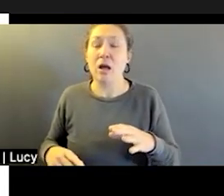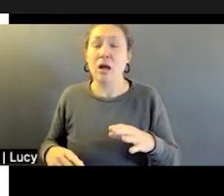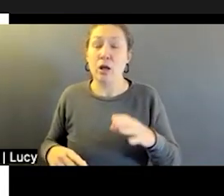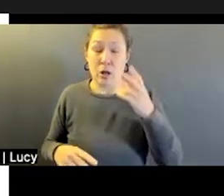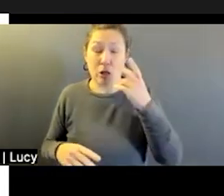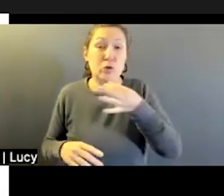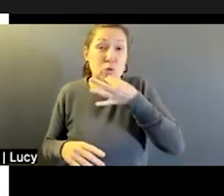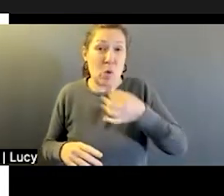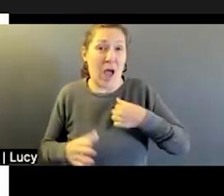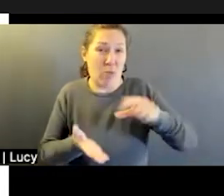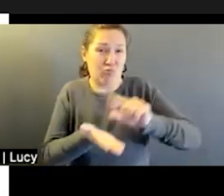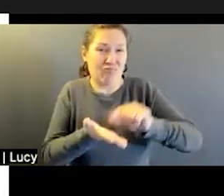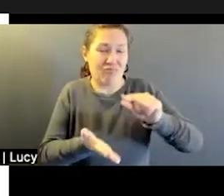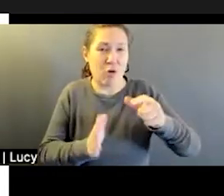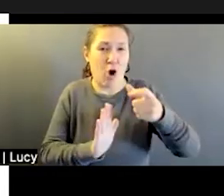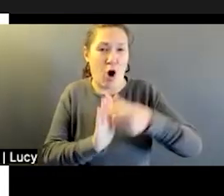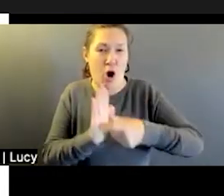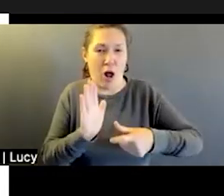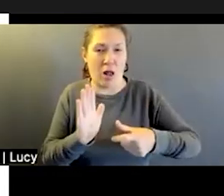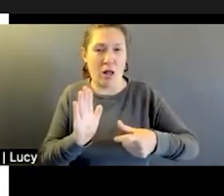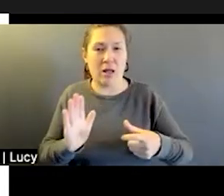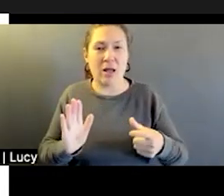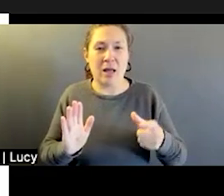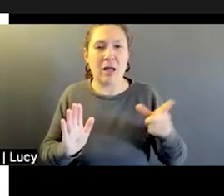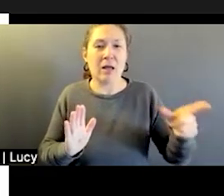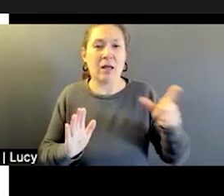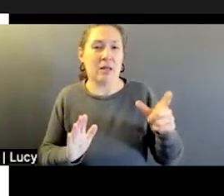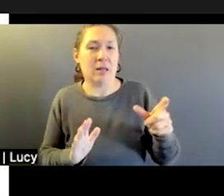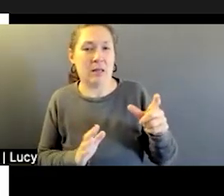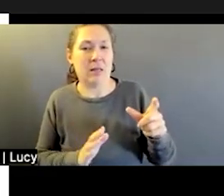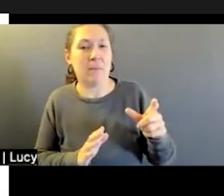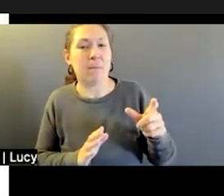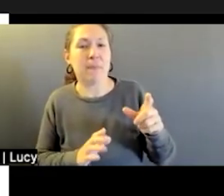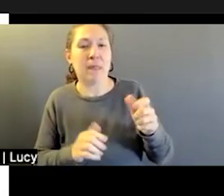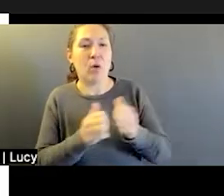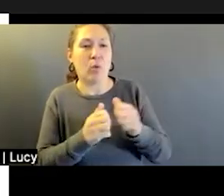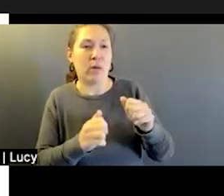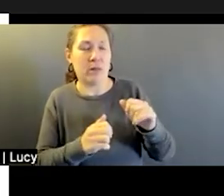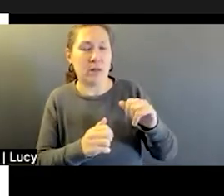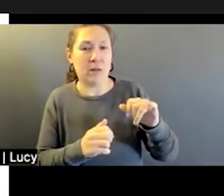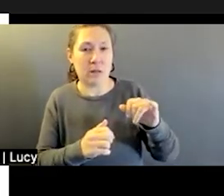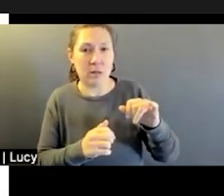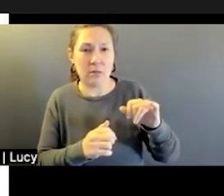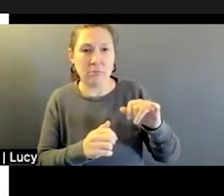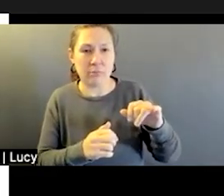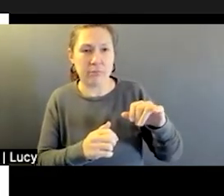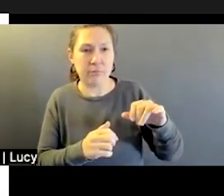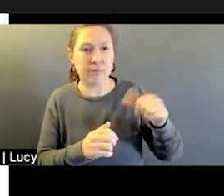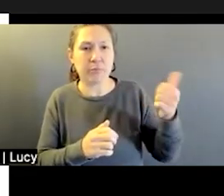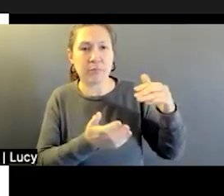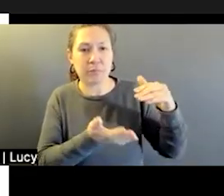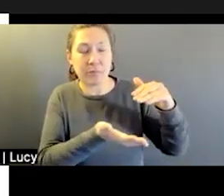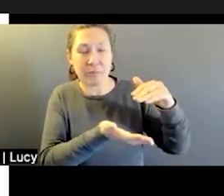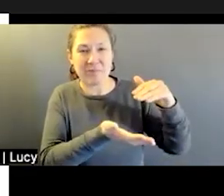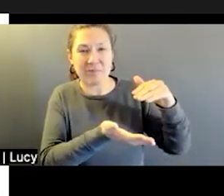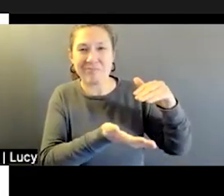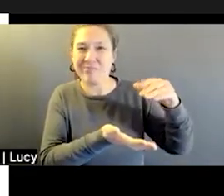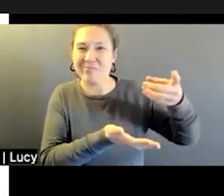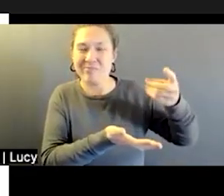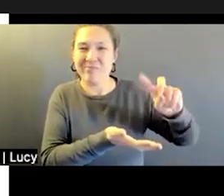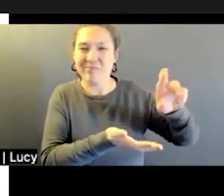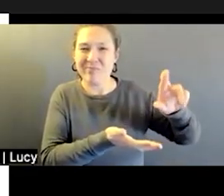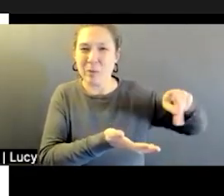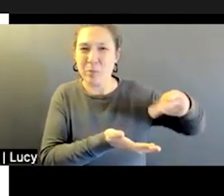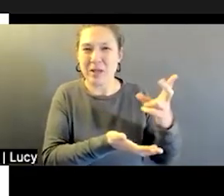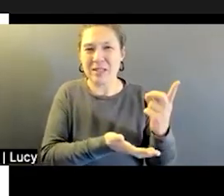Gennaro Siciliano of the Synapsis Center of the University of Naples, Federico II, in which we rediscovered